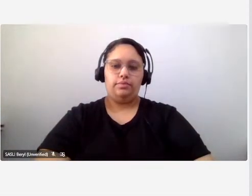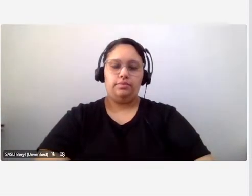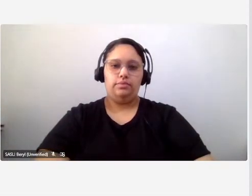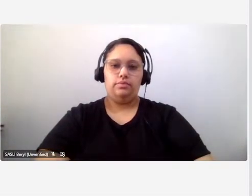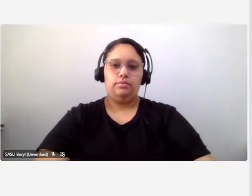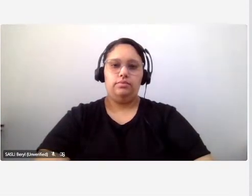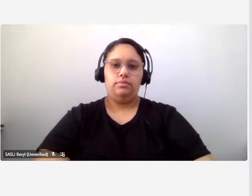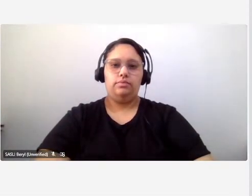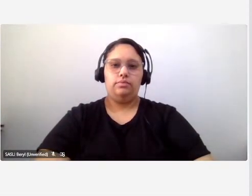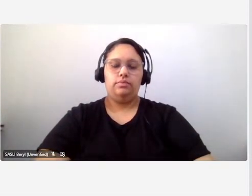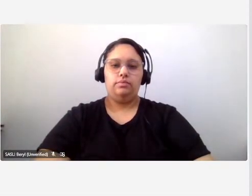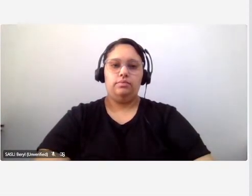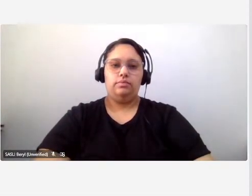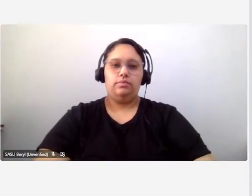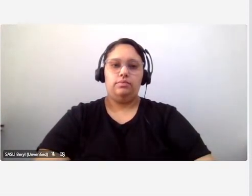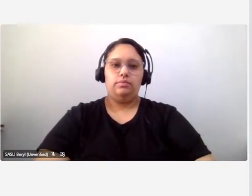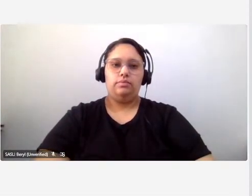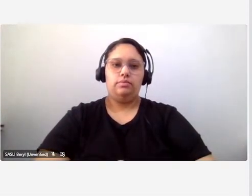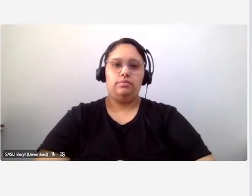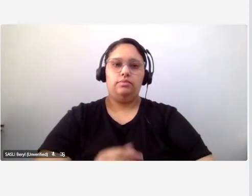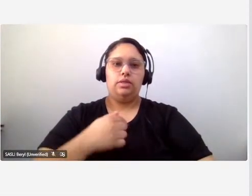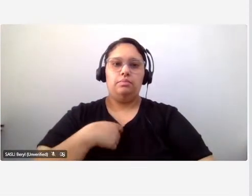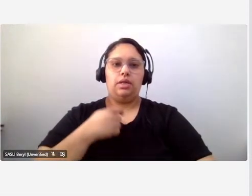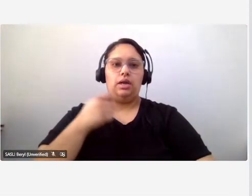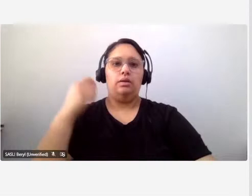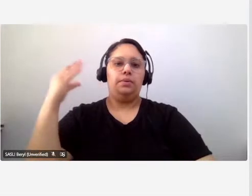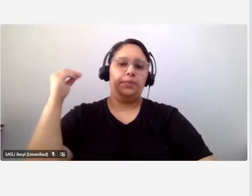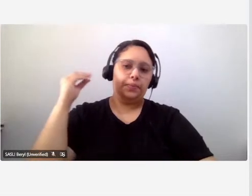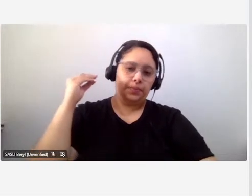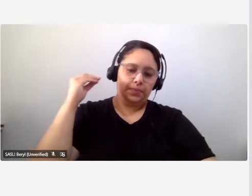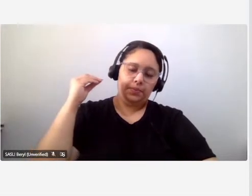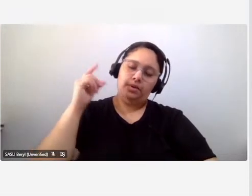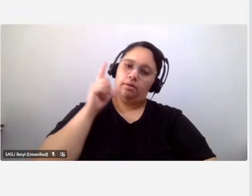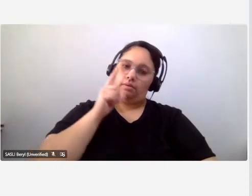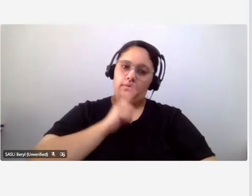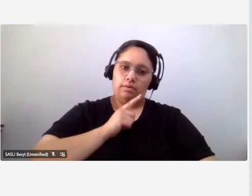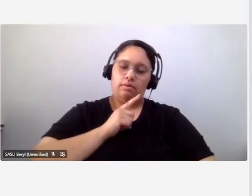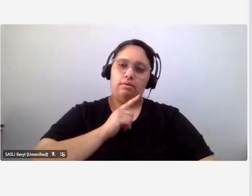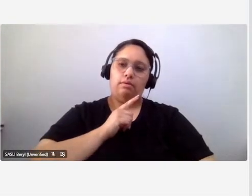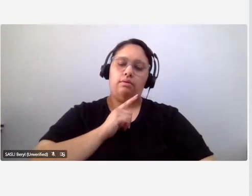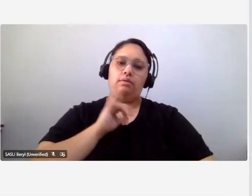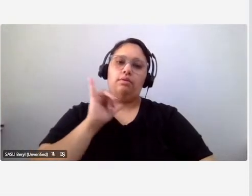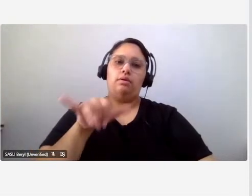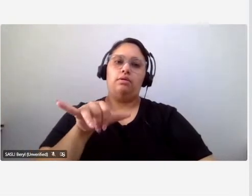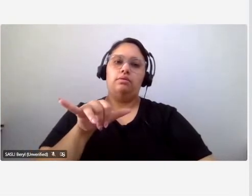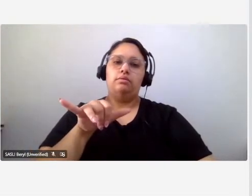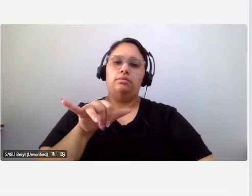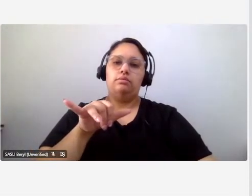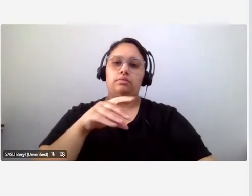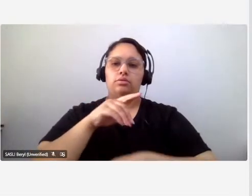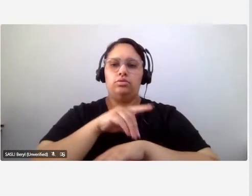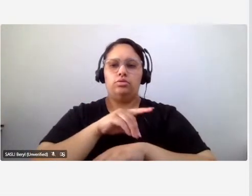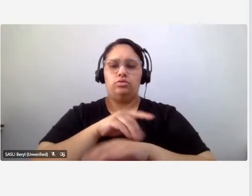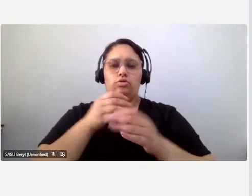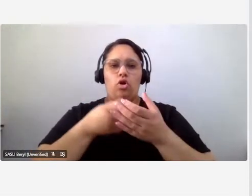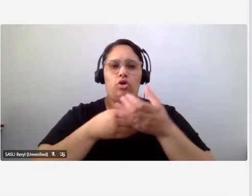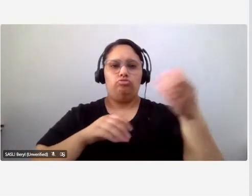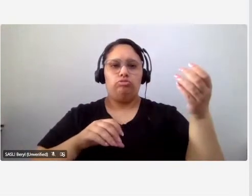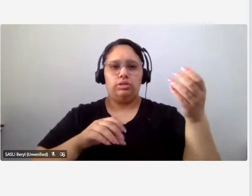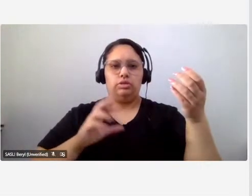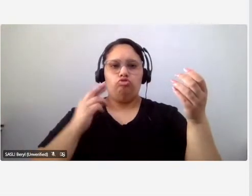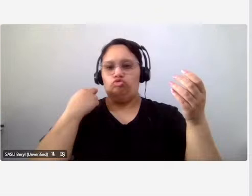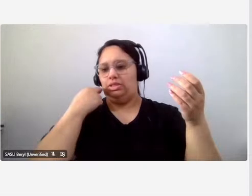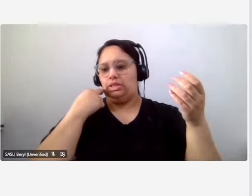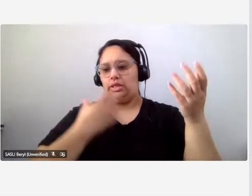I just had a bird whisper in my ear that there is a doctorate amongst us, a